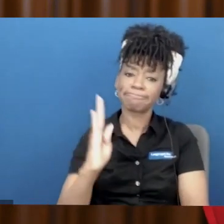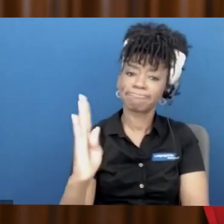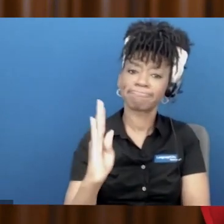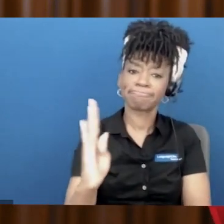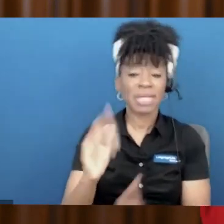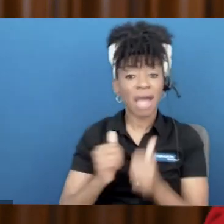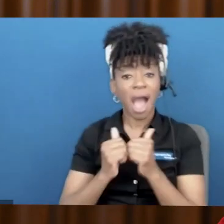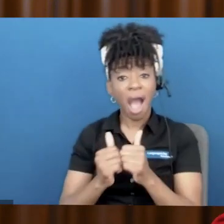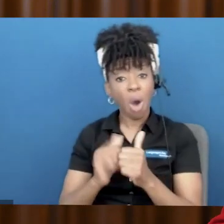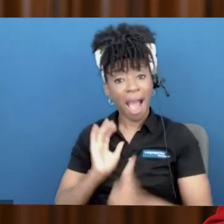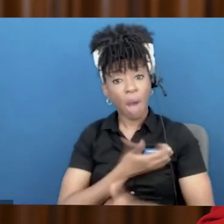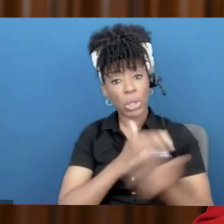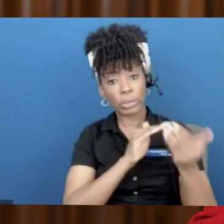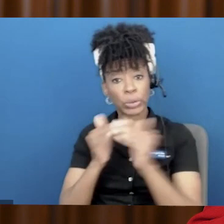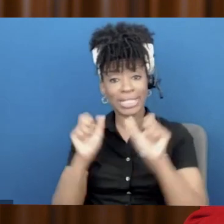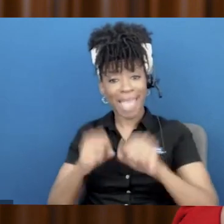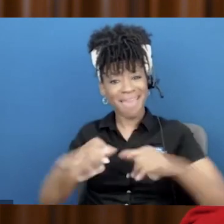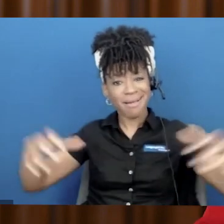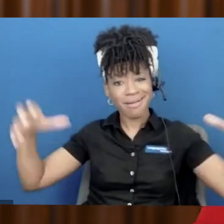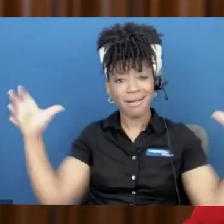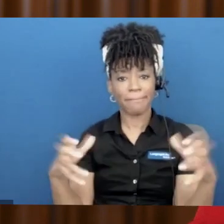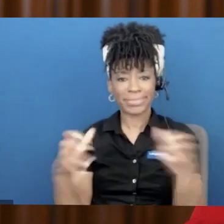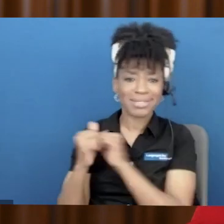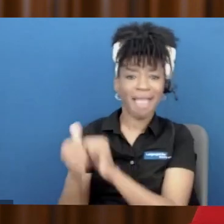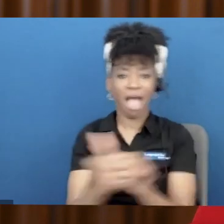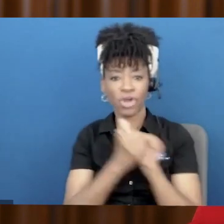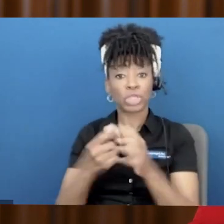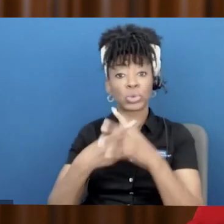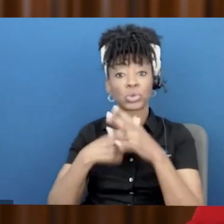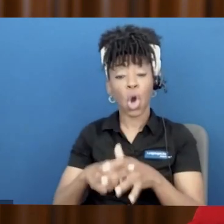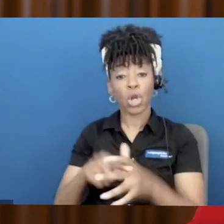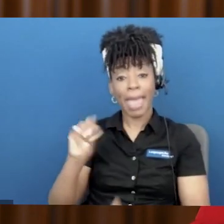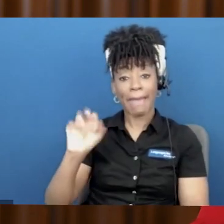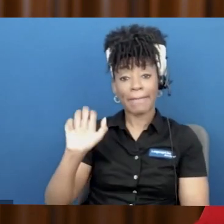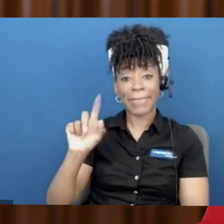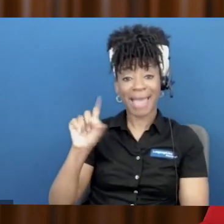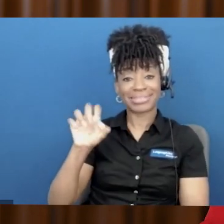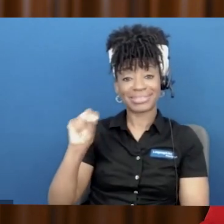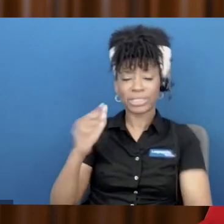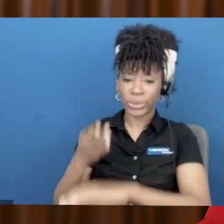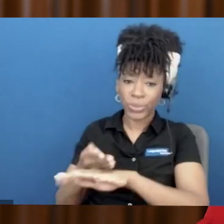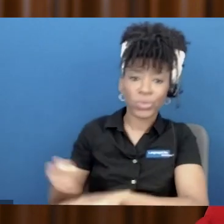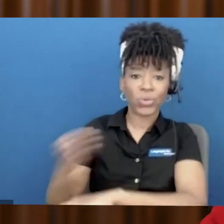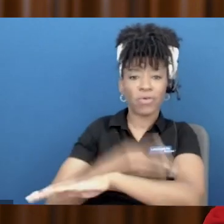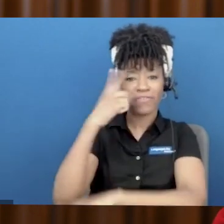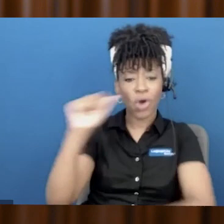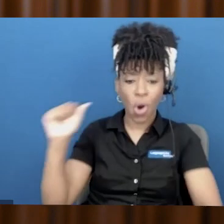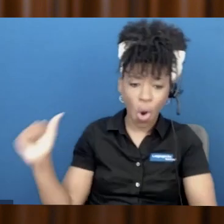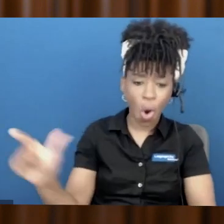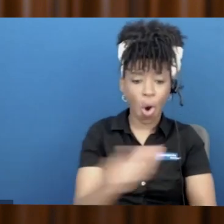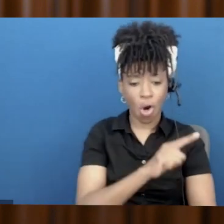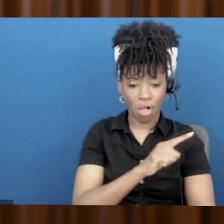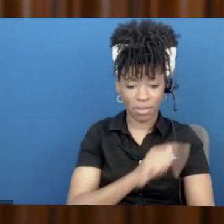community can come together to begin to make our Madison a better place for all. From the